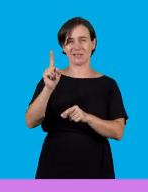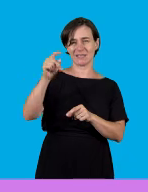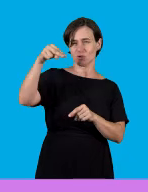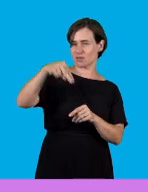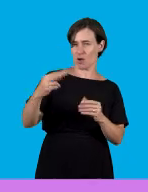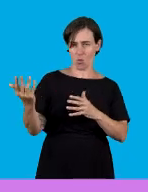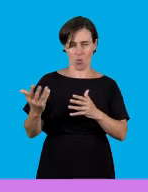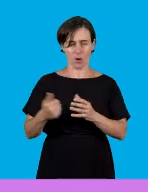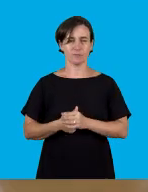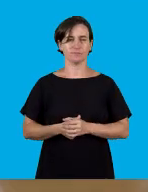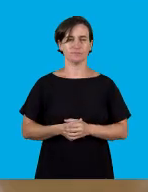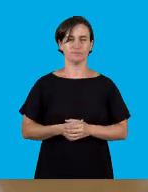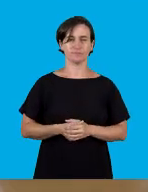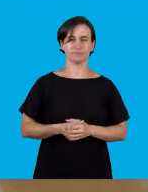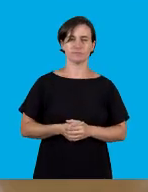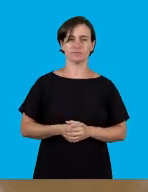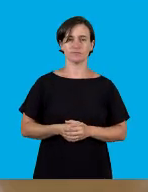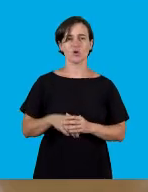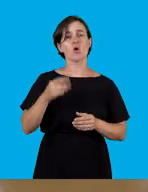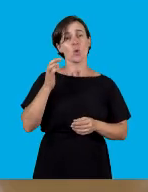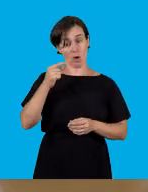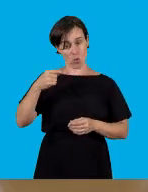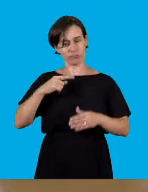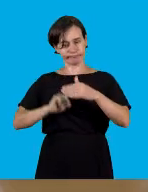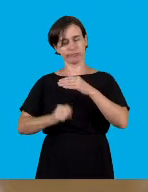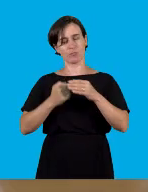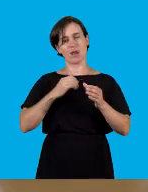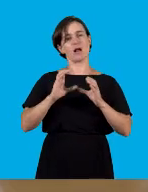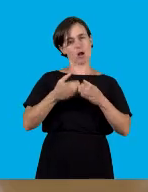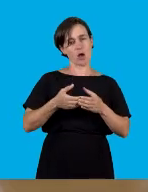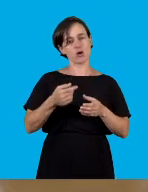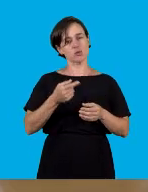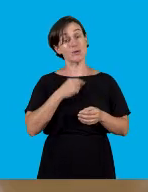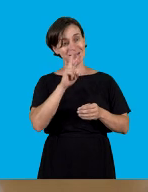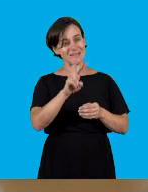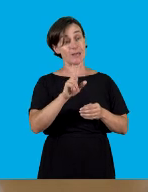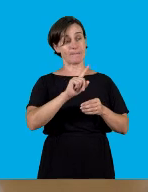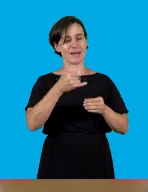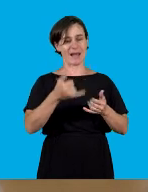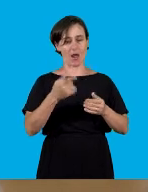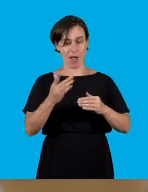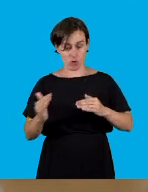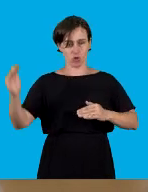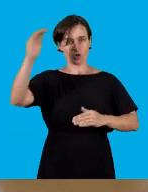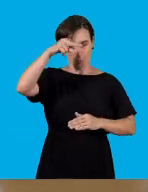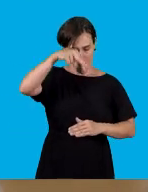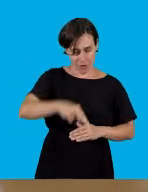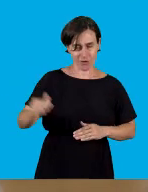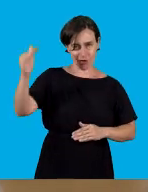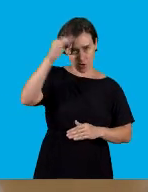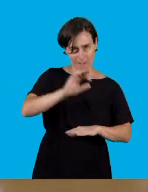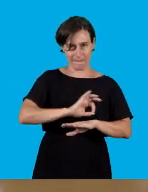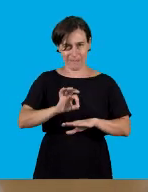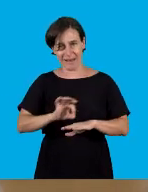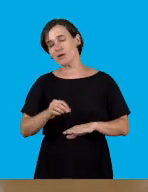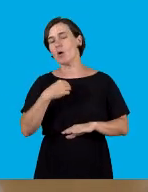when we get into our classroom. It's just that we are not looking at it from above. But as soon as you enter the classroom, you can see the position of the board, you can see the position